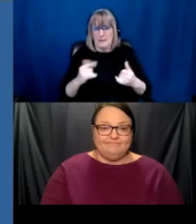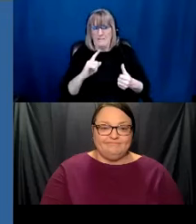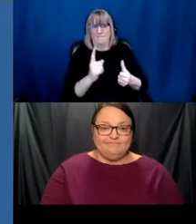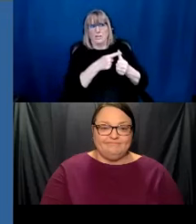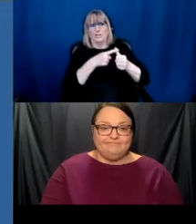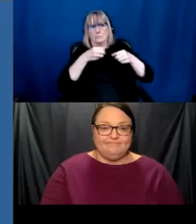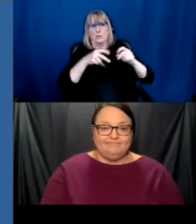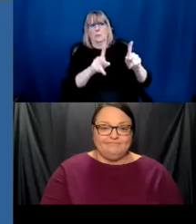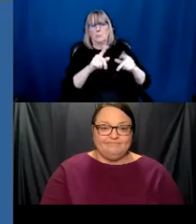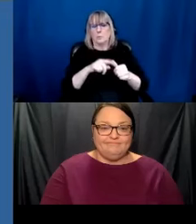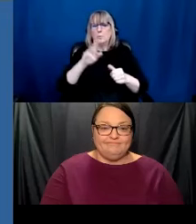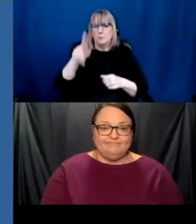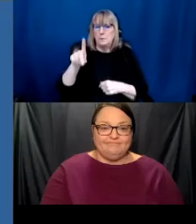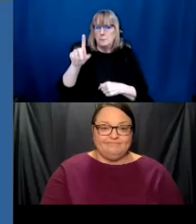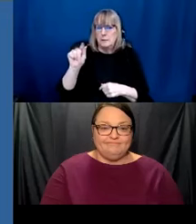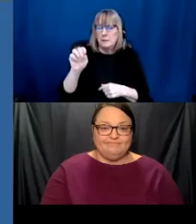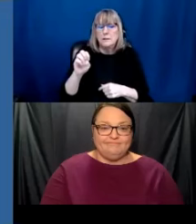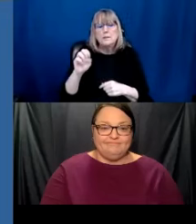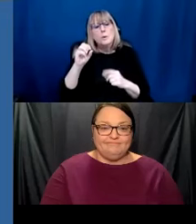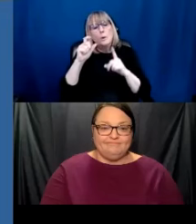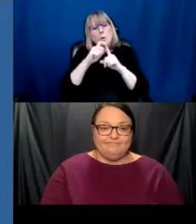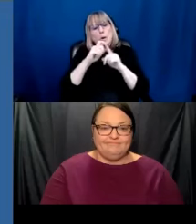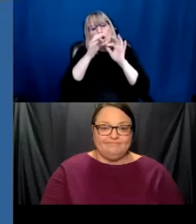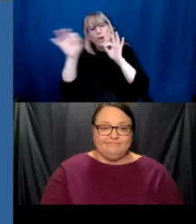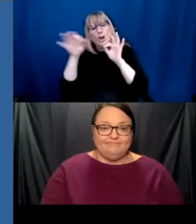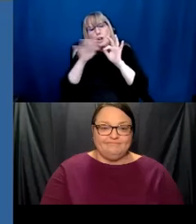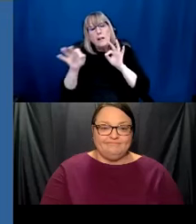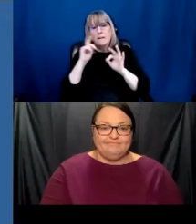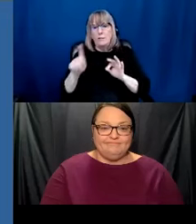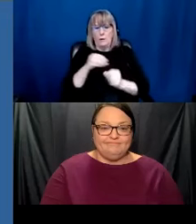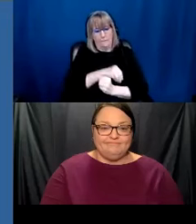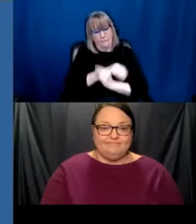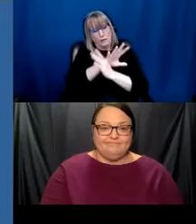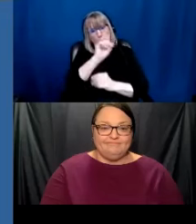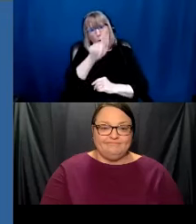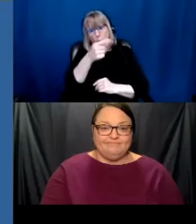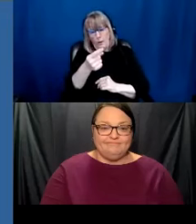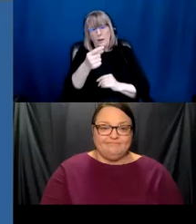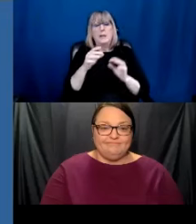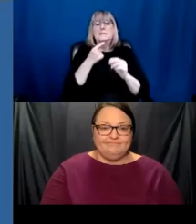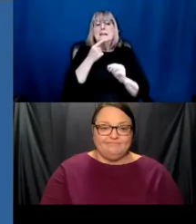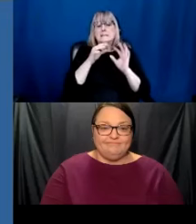that. So the wording to the La change. organización de HUD